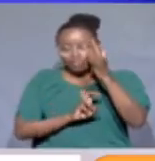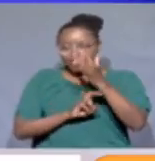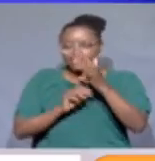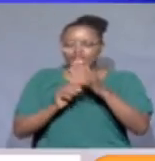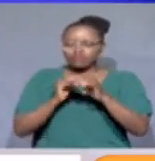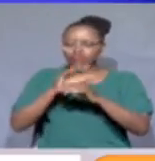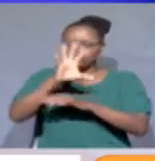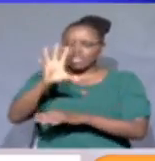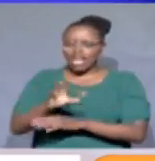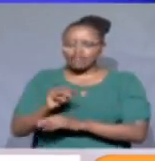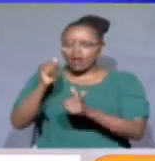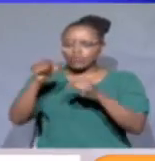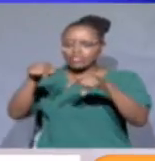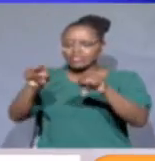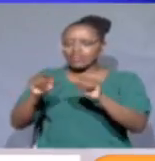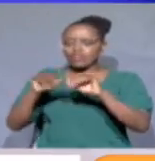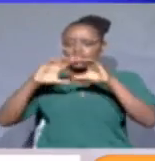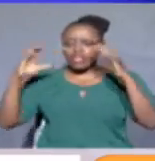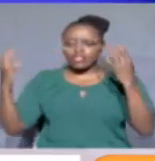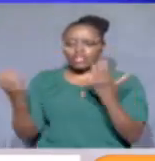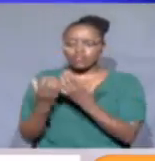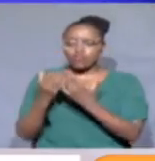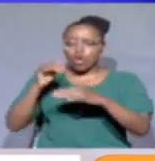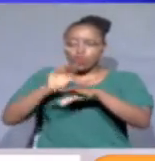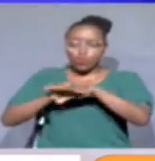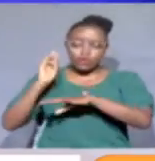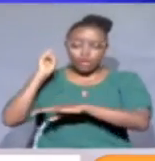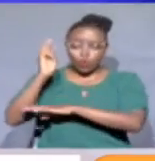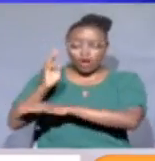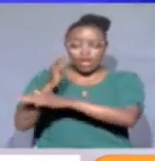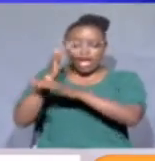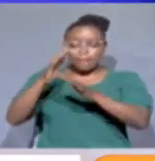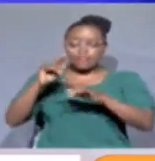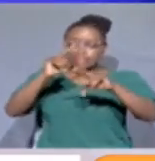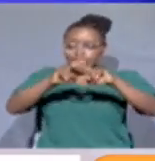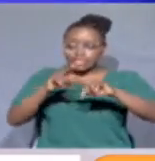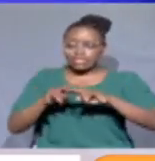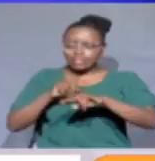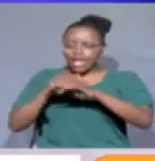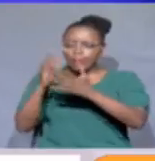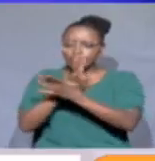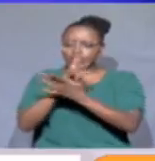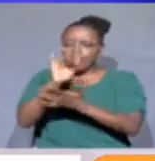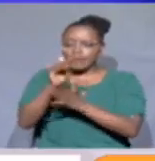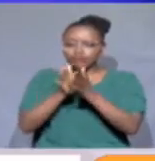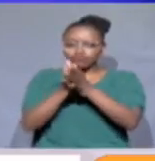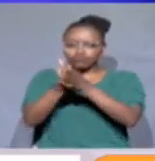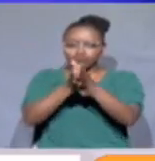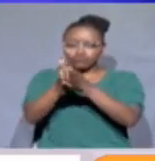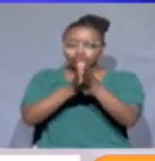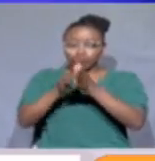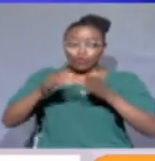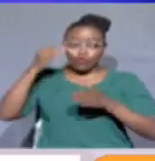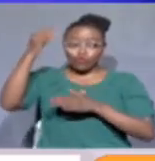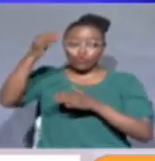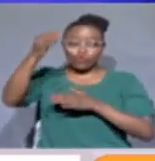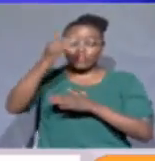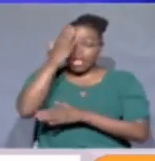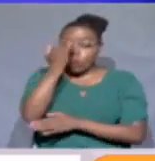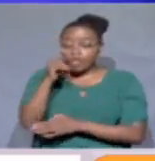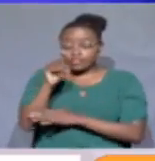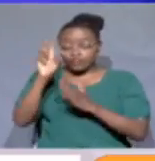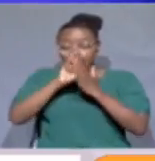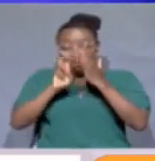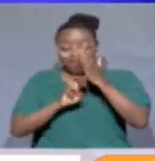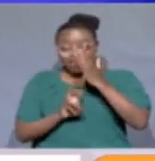Foundation, of which she's the Global Goodwill Ambassador. We sat down with her as she shared her ambitions for the future and why